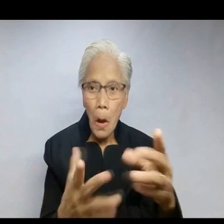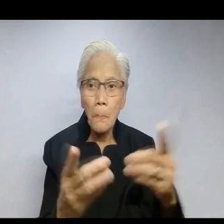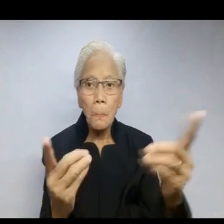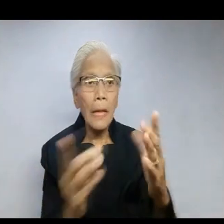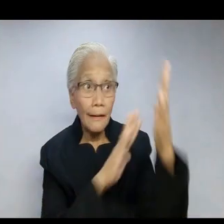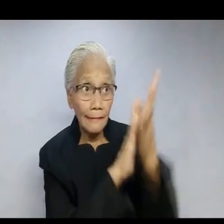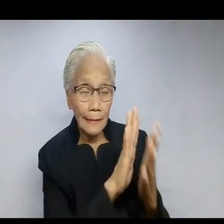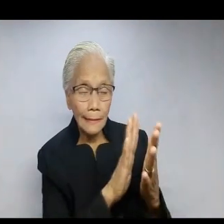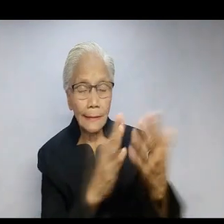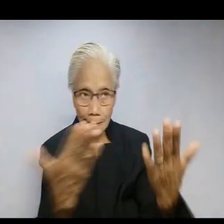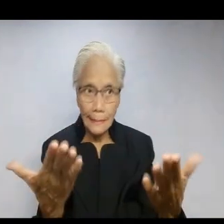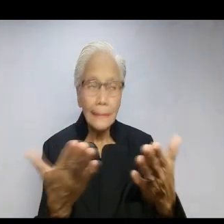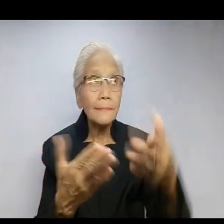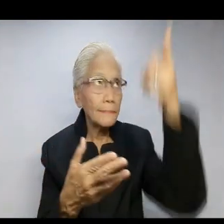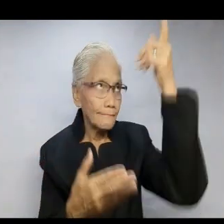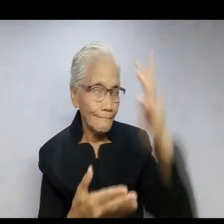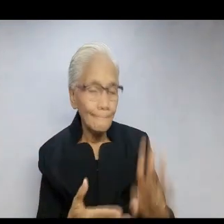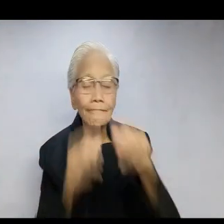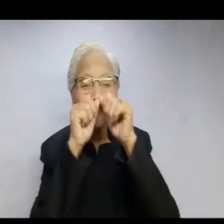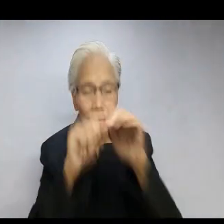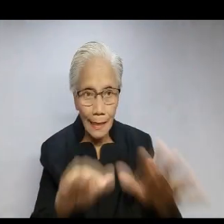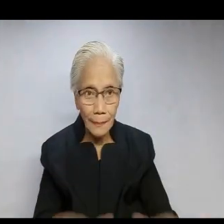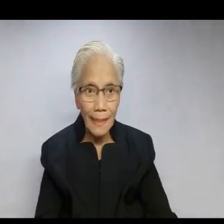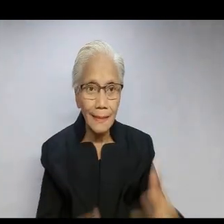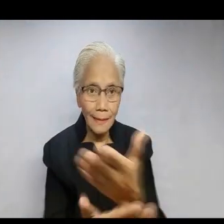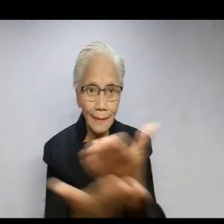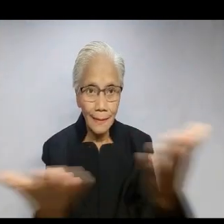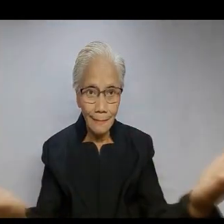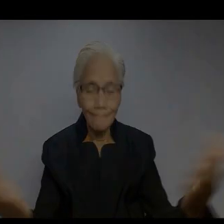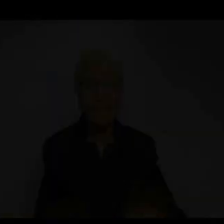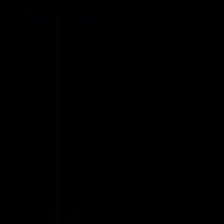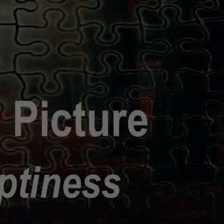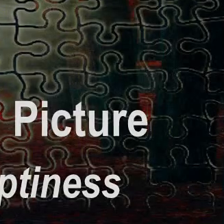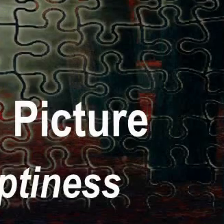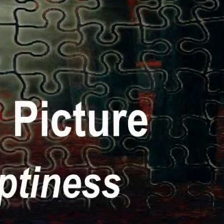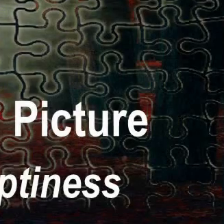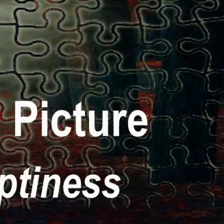your confessor. Happy Feast of the Holy Child. May God bless you.